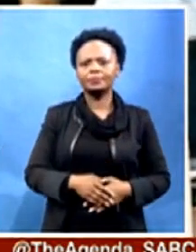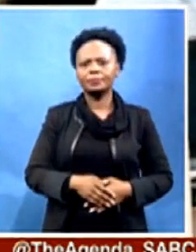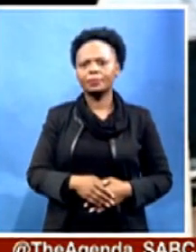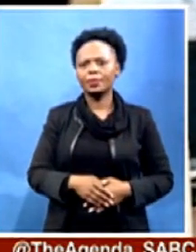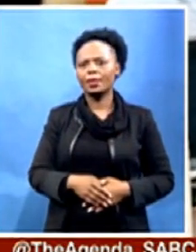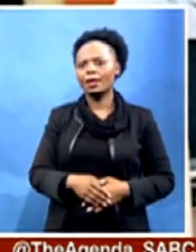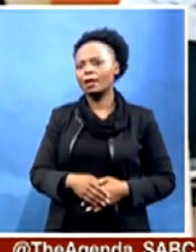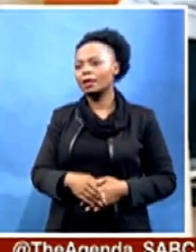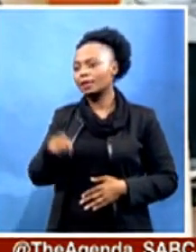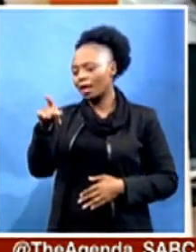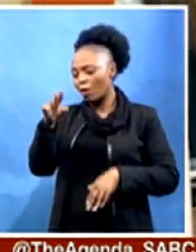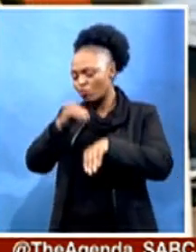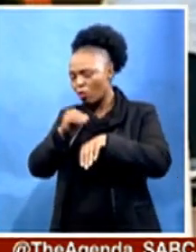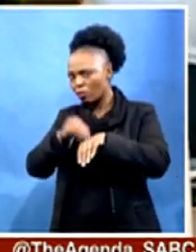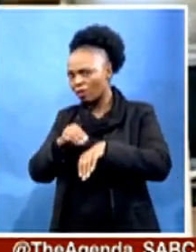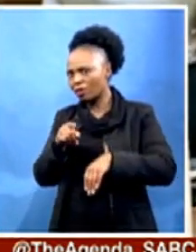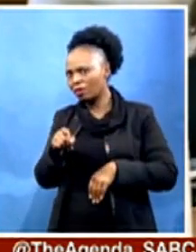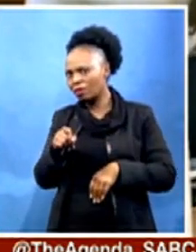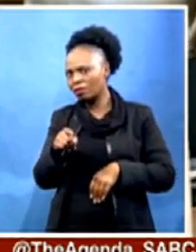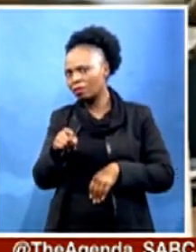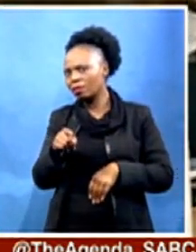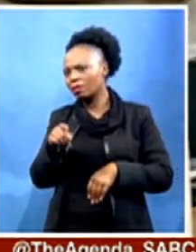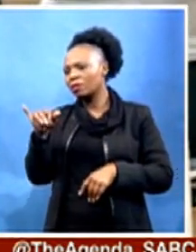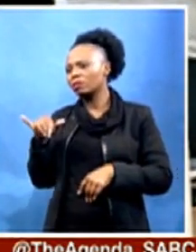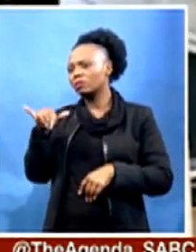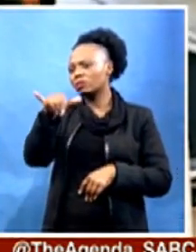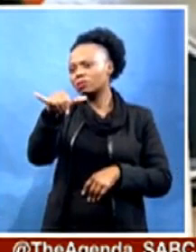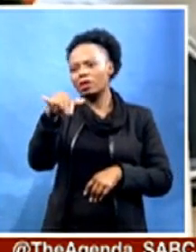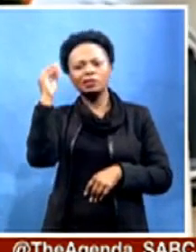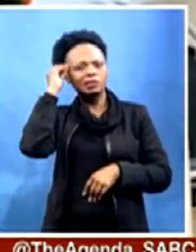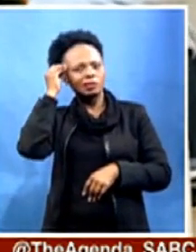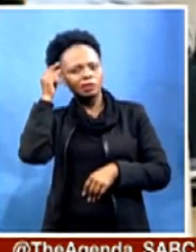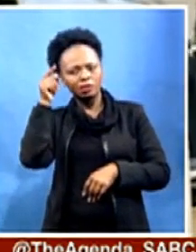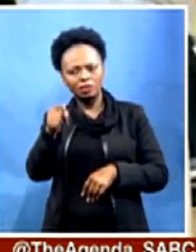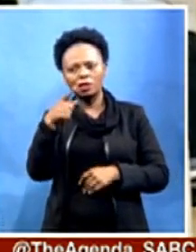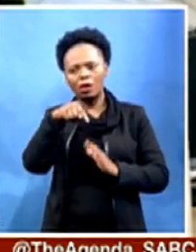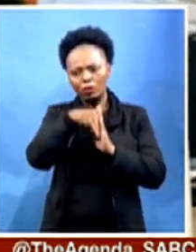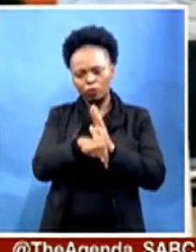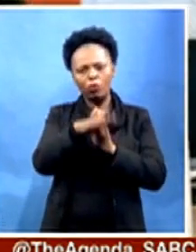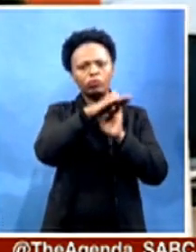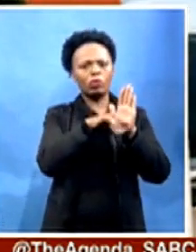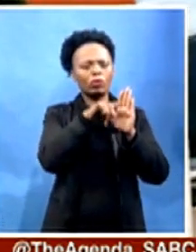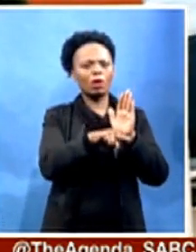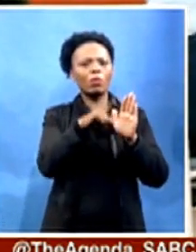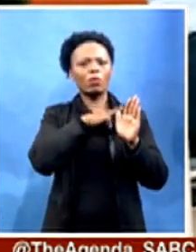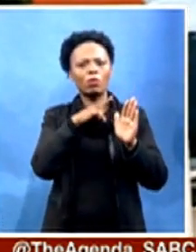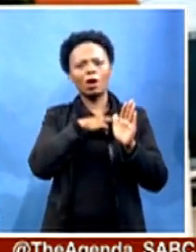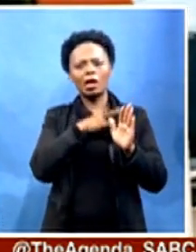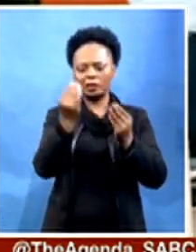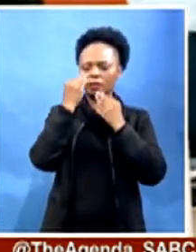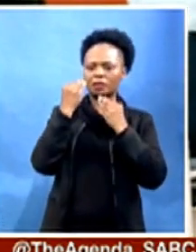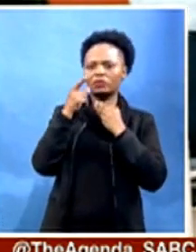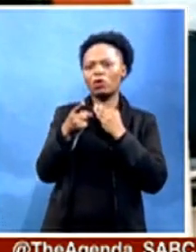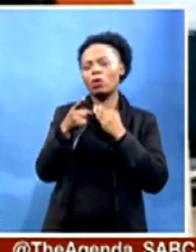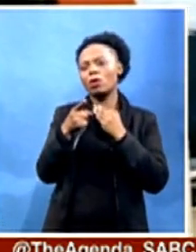flight simulating, which is very nice. Then they also taught us how to code for a mechanism for a pilots. So that was the